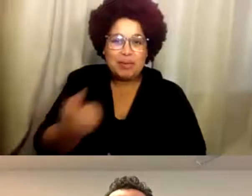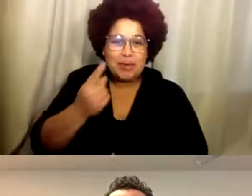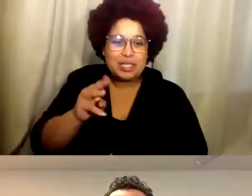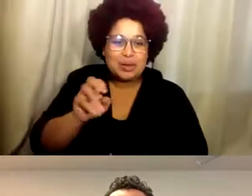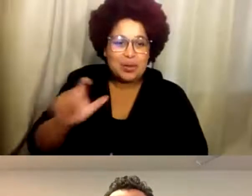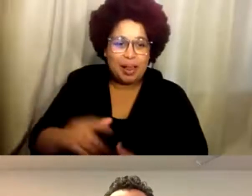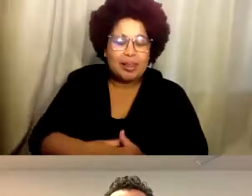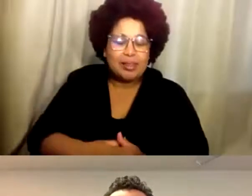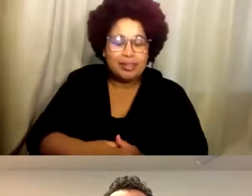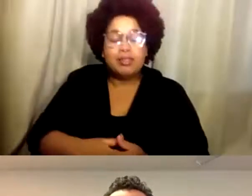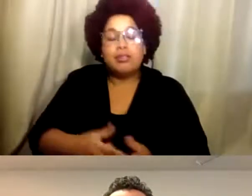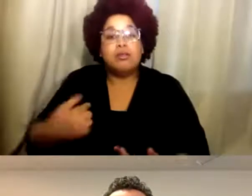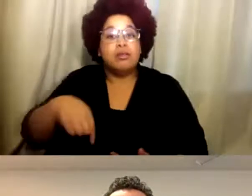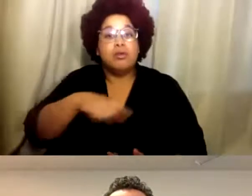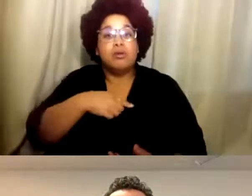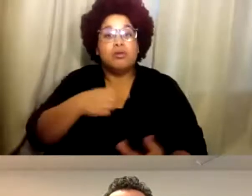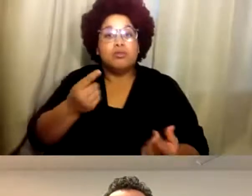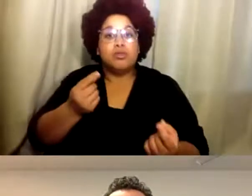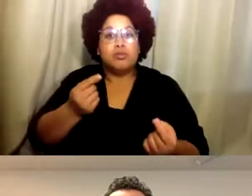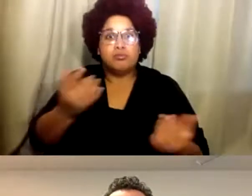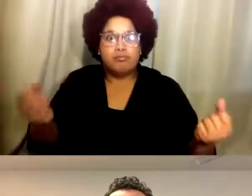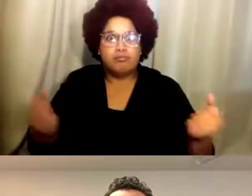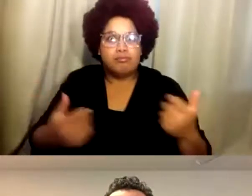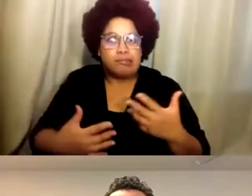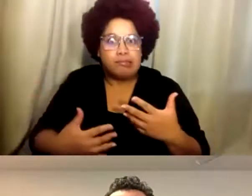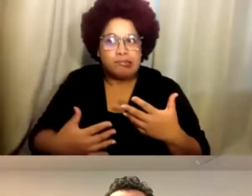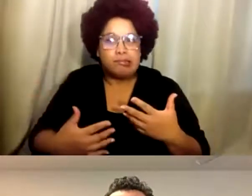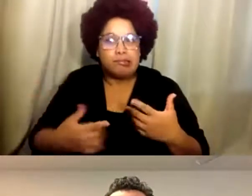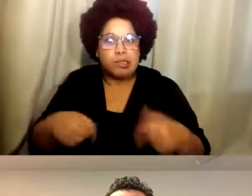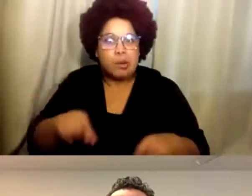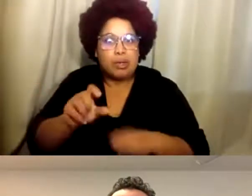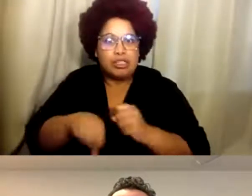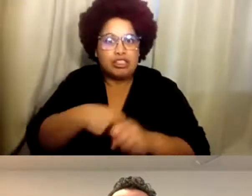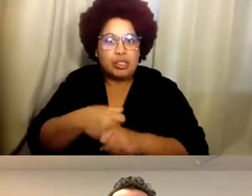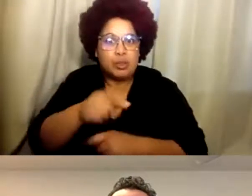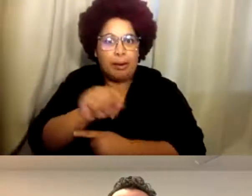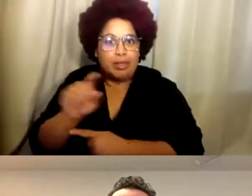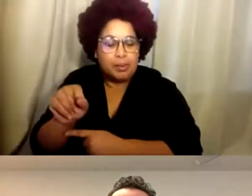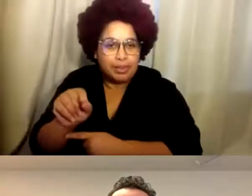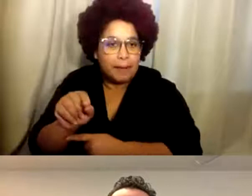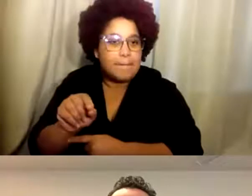We were really afraid in 2020.